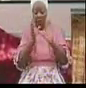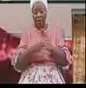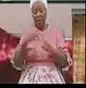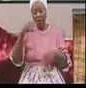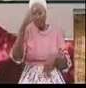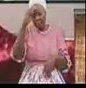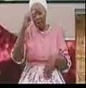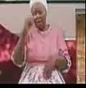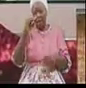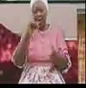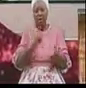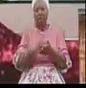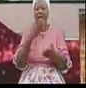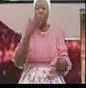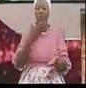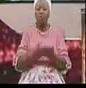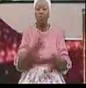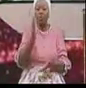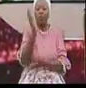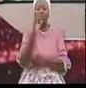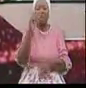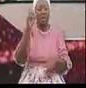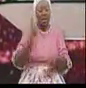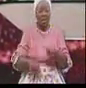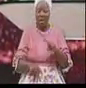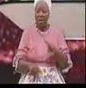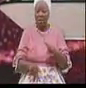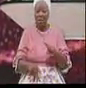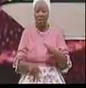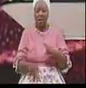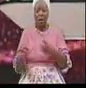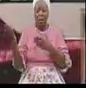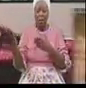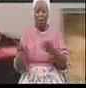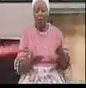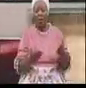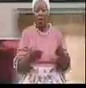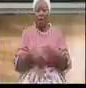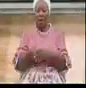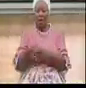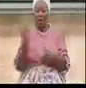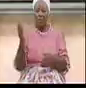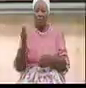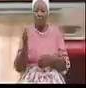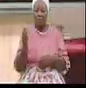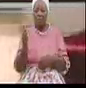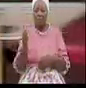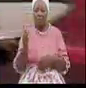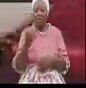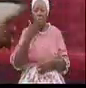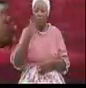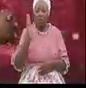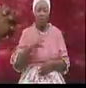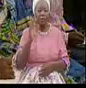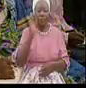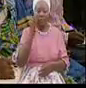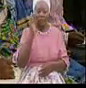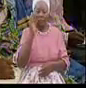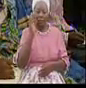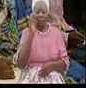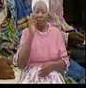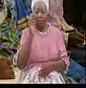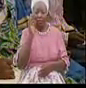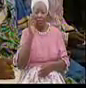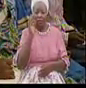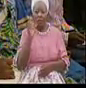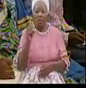man, that good tree cannot bring forth evil fruit.